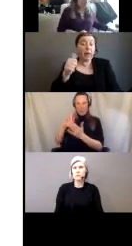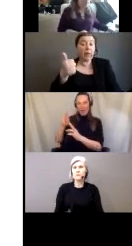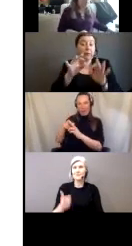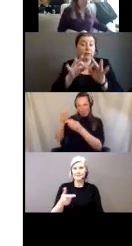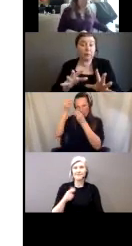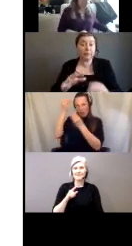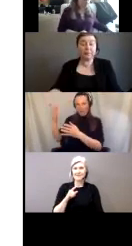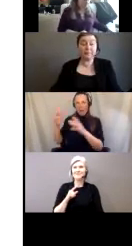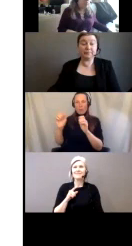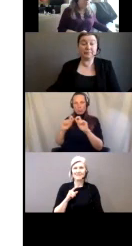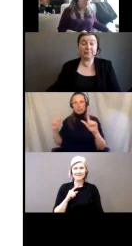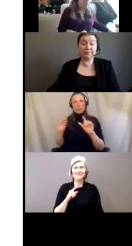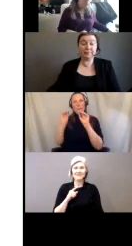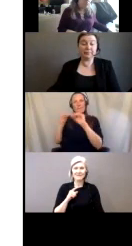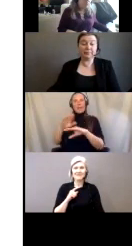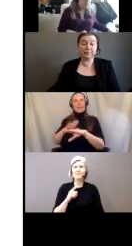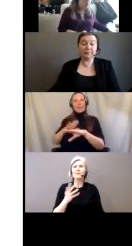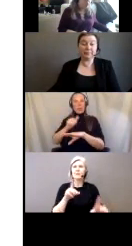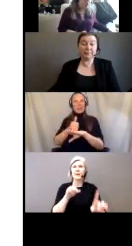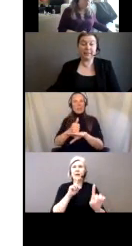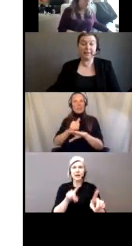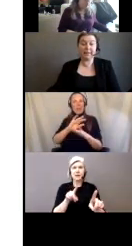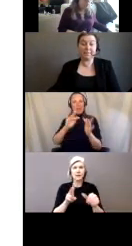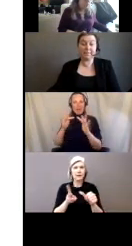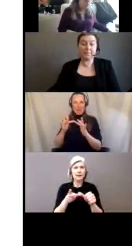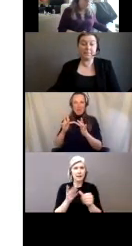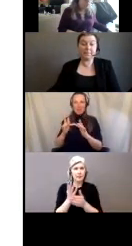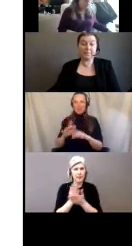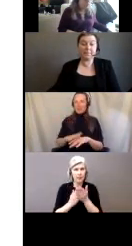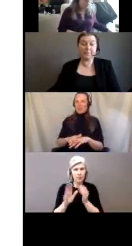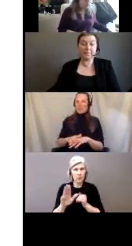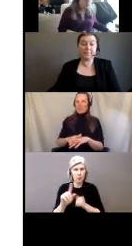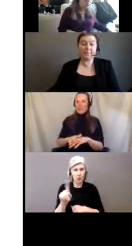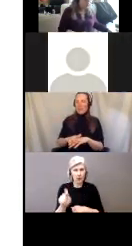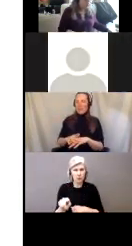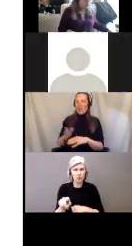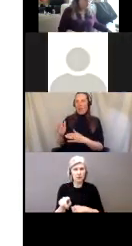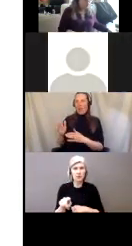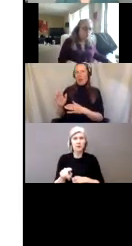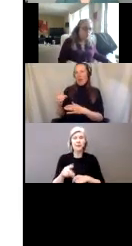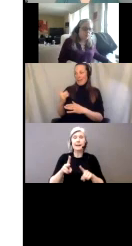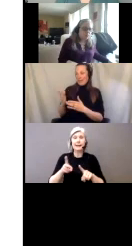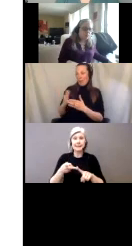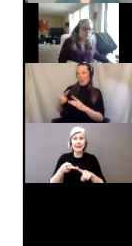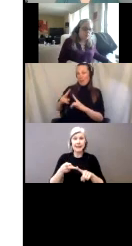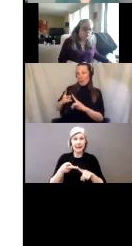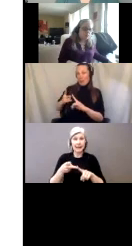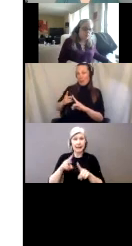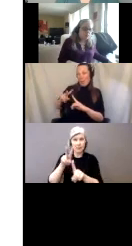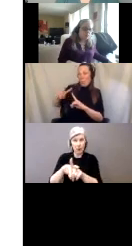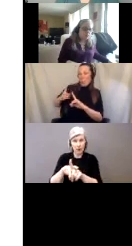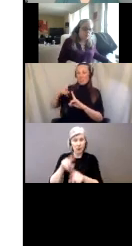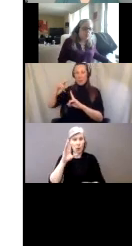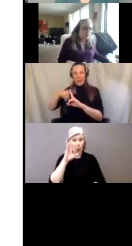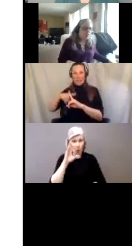Will the second answer the second part of the question of whether the second appointment will be made at the same time as the